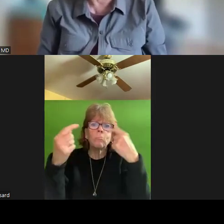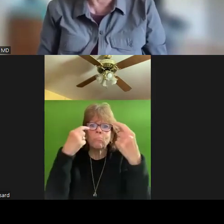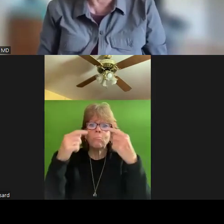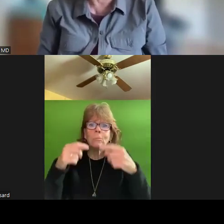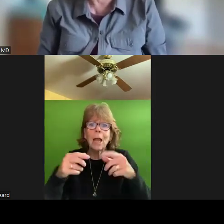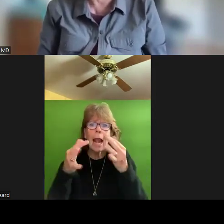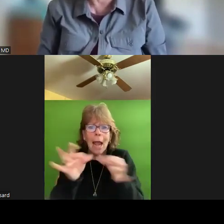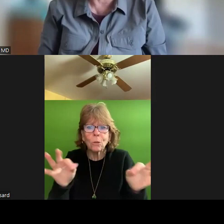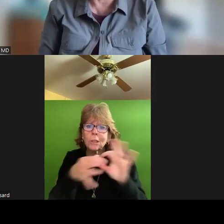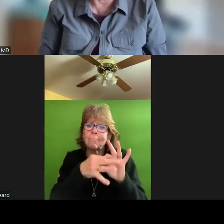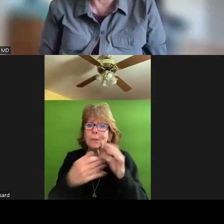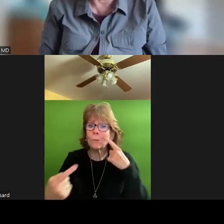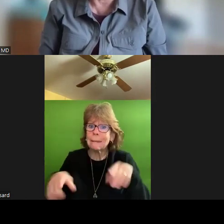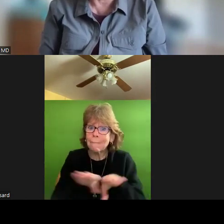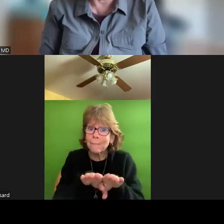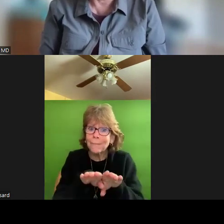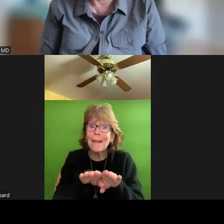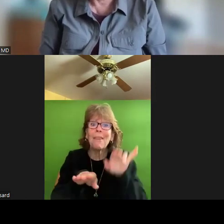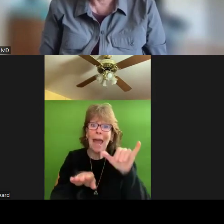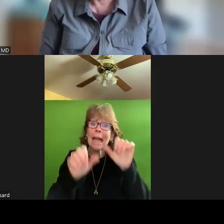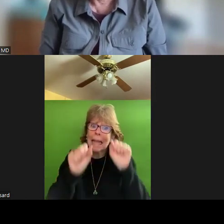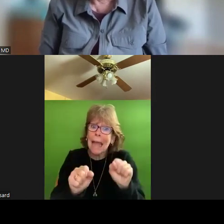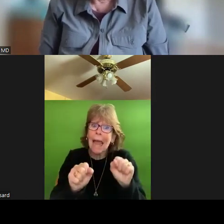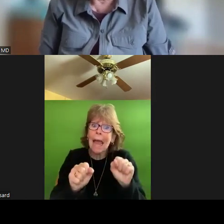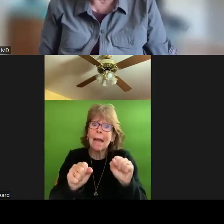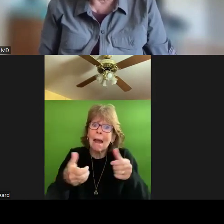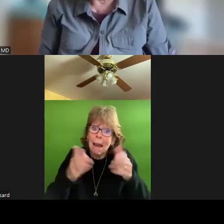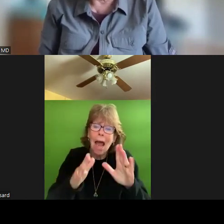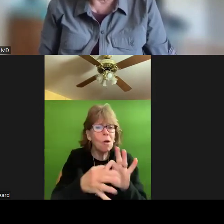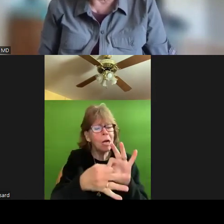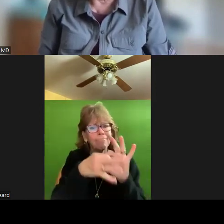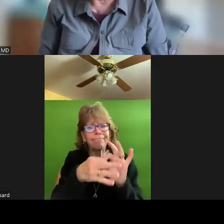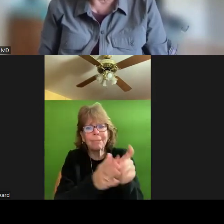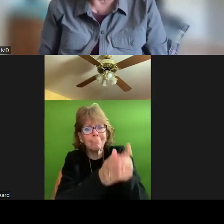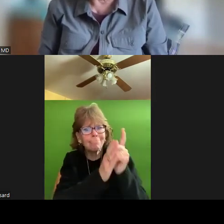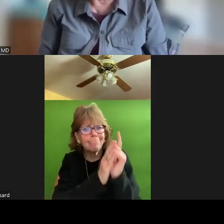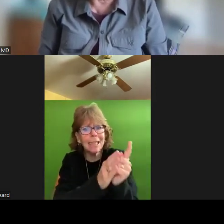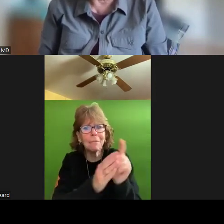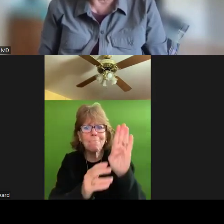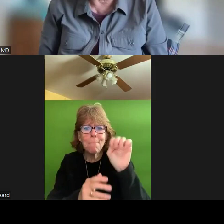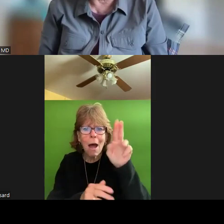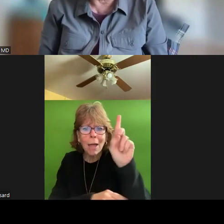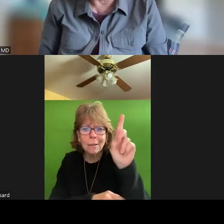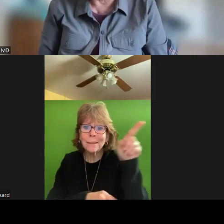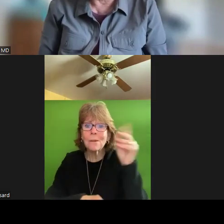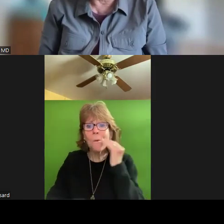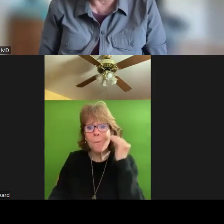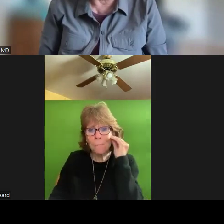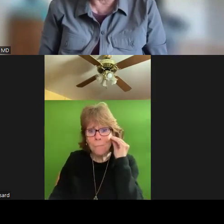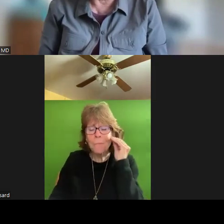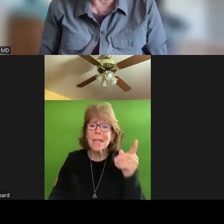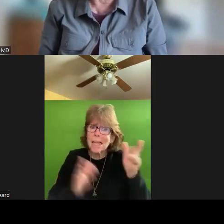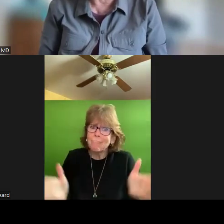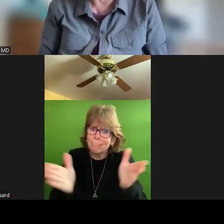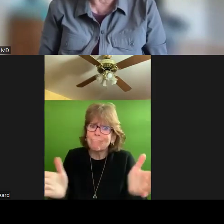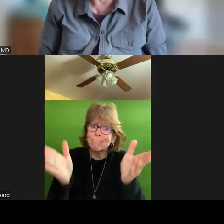immediate communication and bonding in the home. ASL has been shown to support spoken language development and may